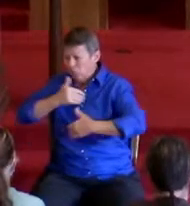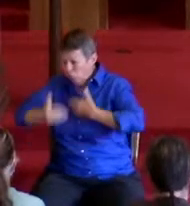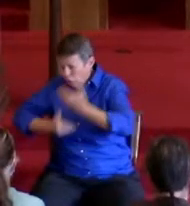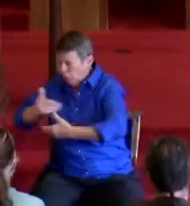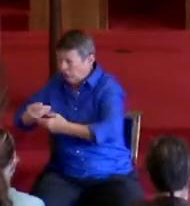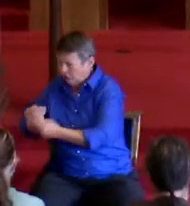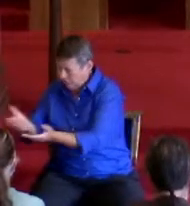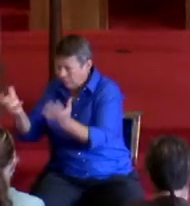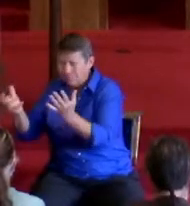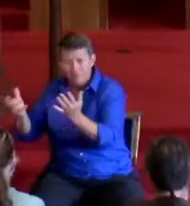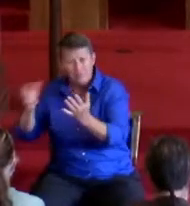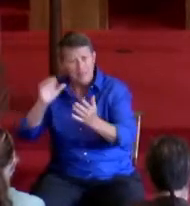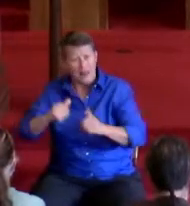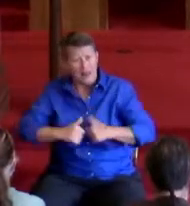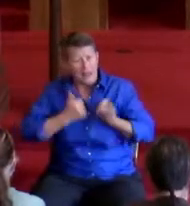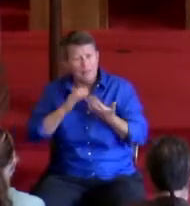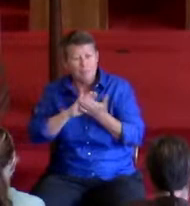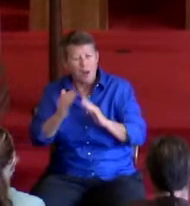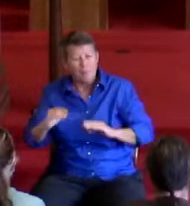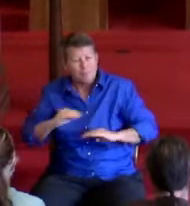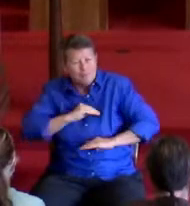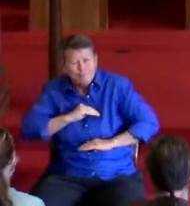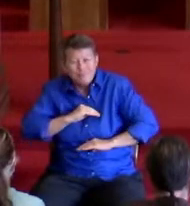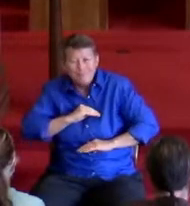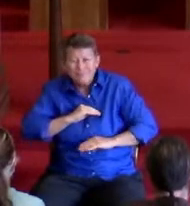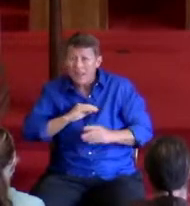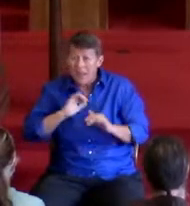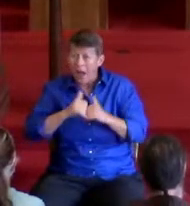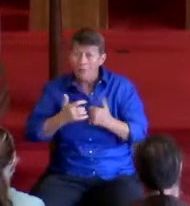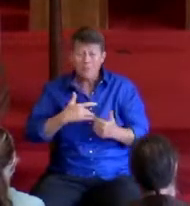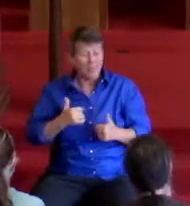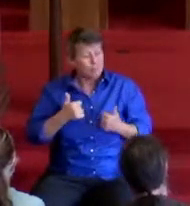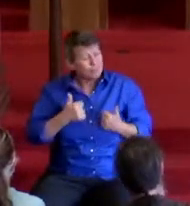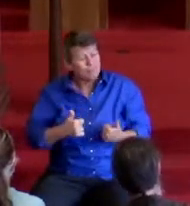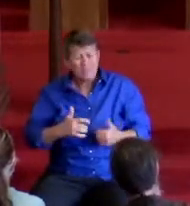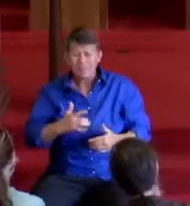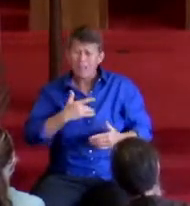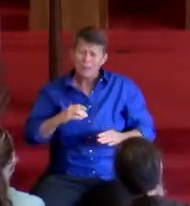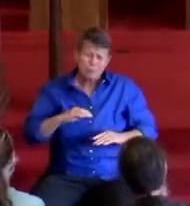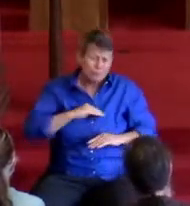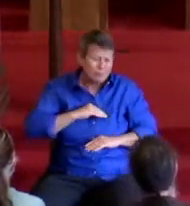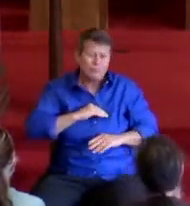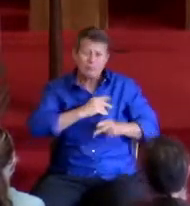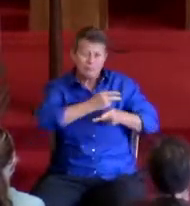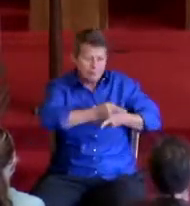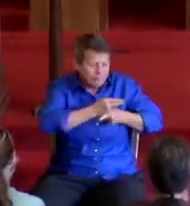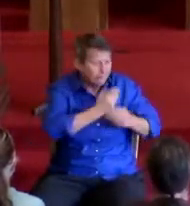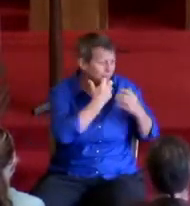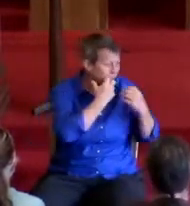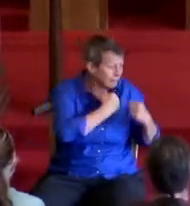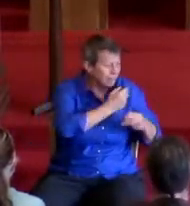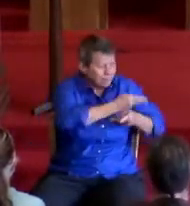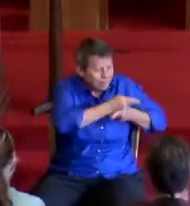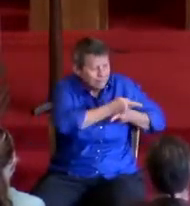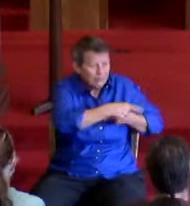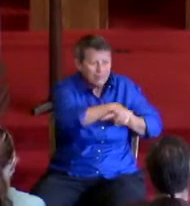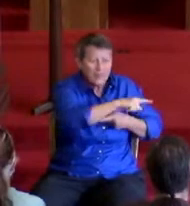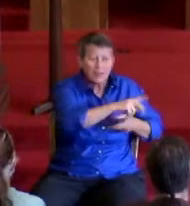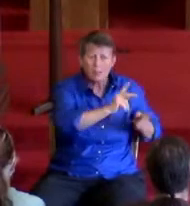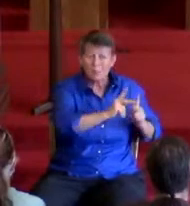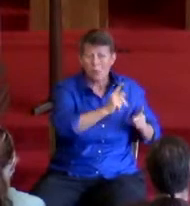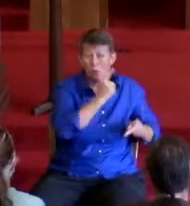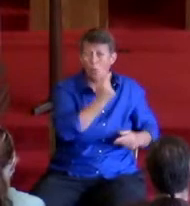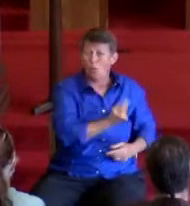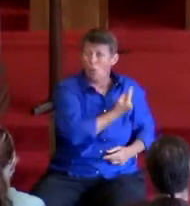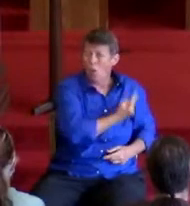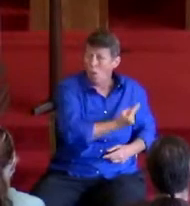satisfying life comes through generosity. To always care for widows and orphans, whoever they might be in